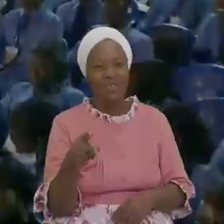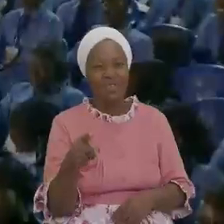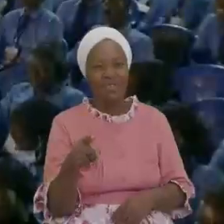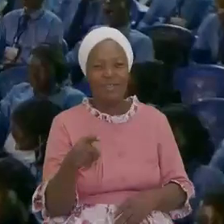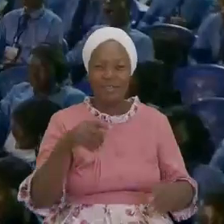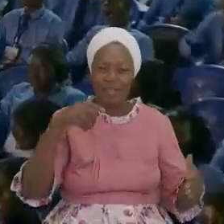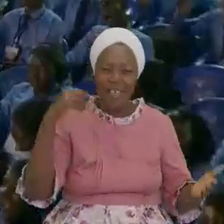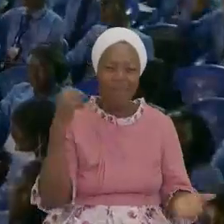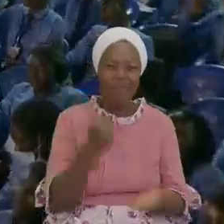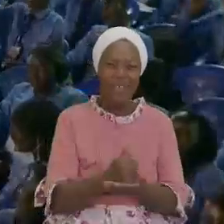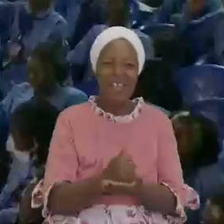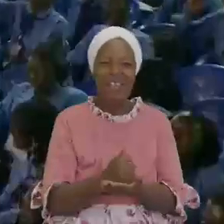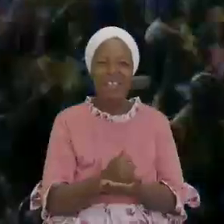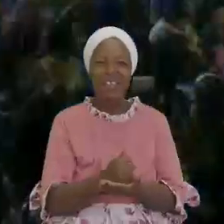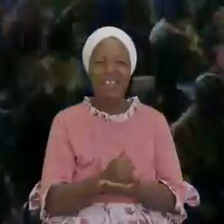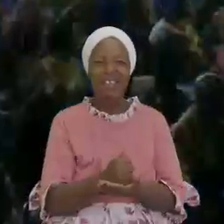Amen.